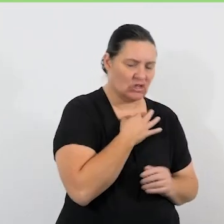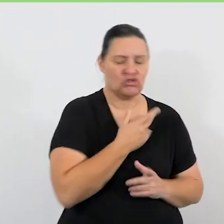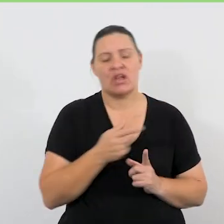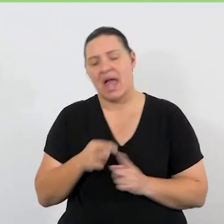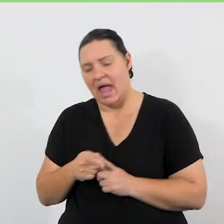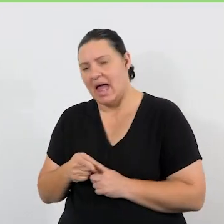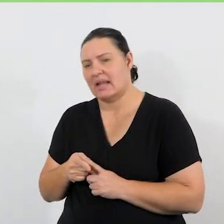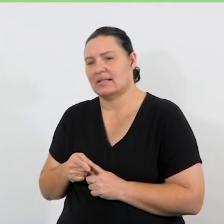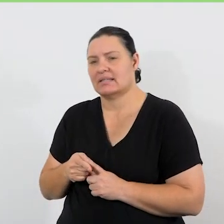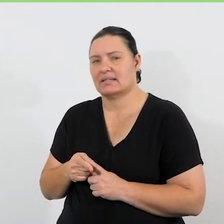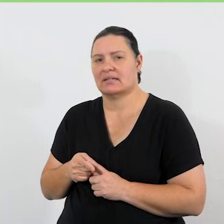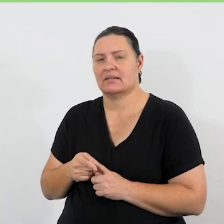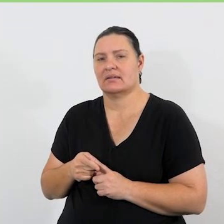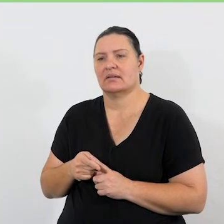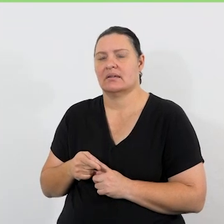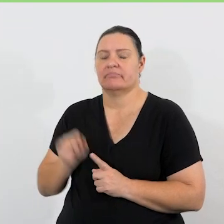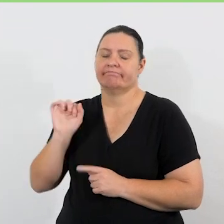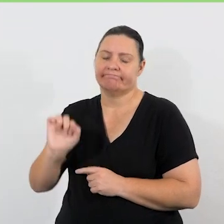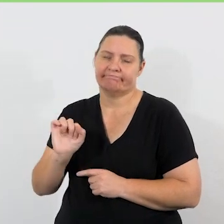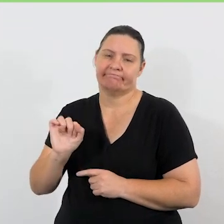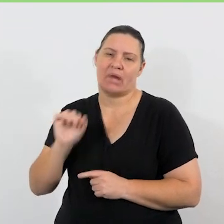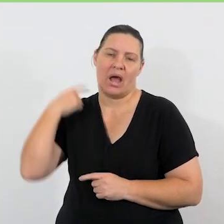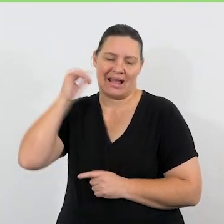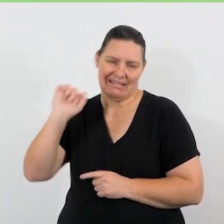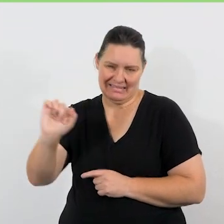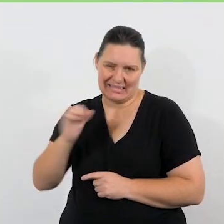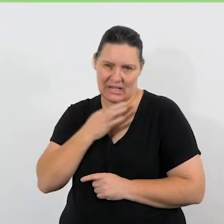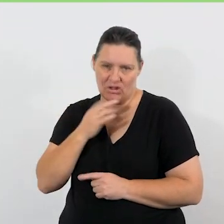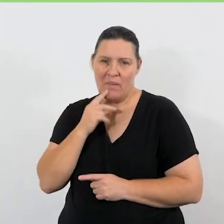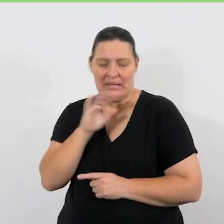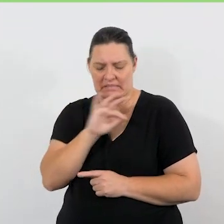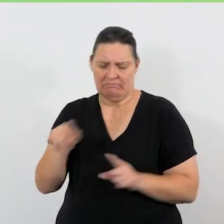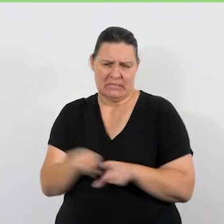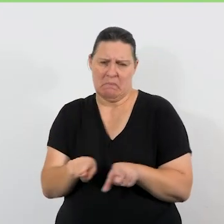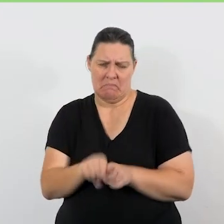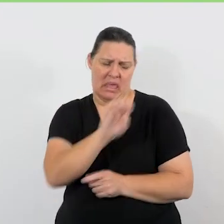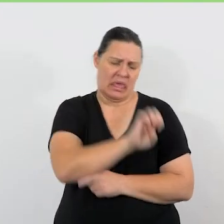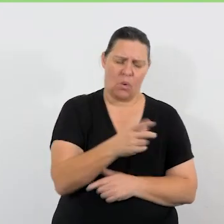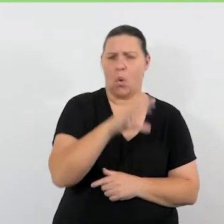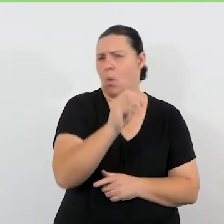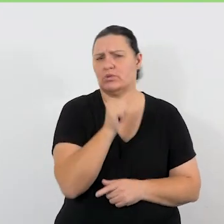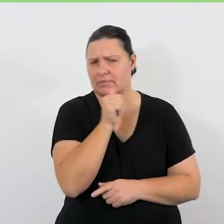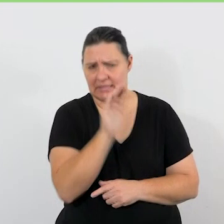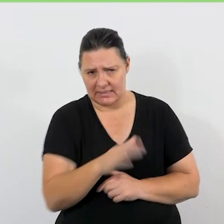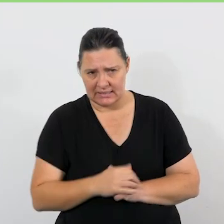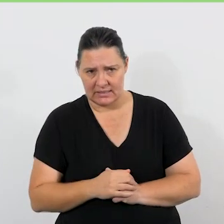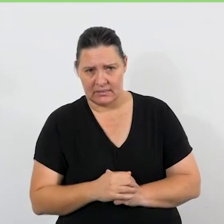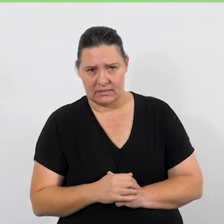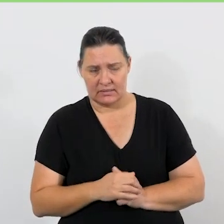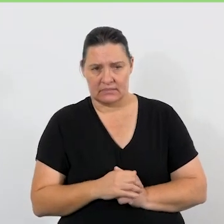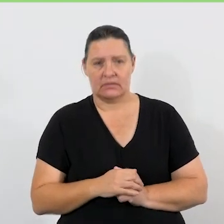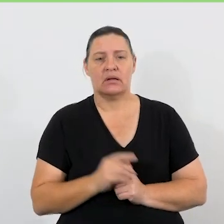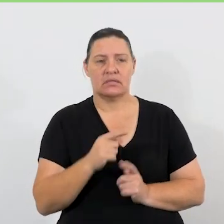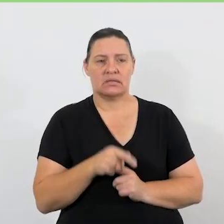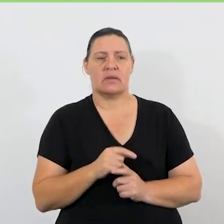English and British English. So they both mean the same thing, just that they are spelled a bit differently. So that is the parts we are filling in